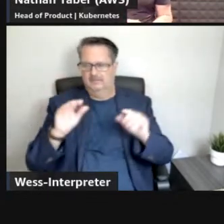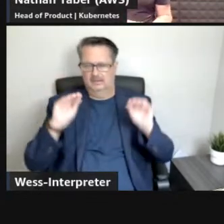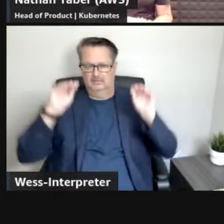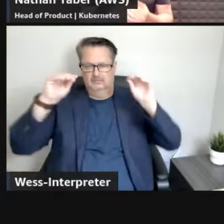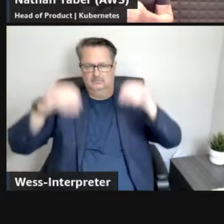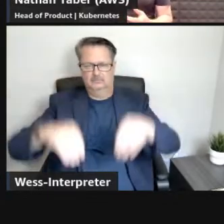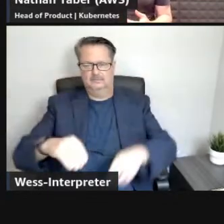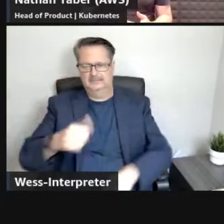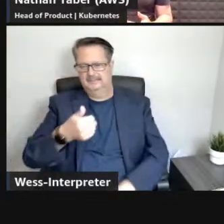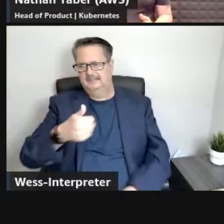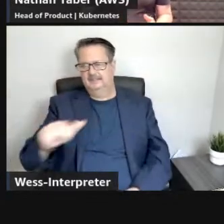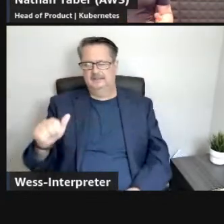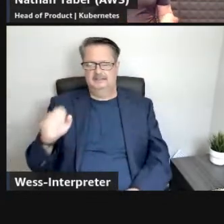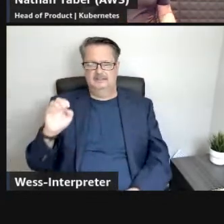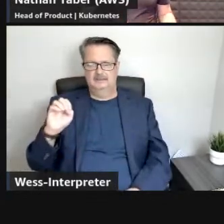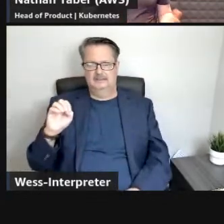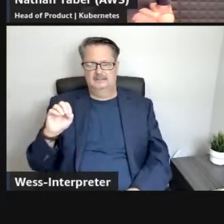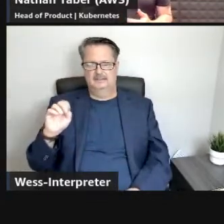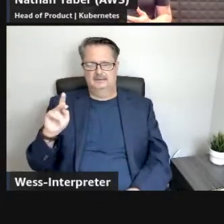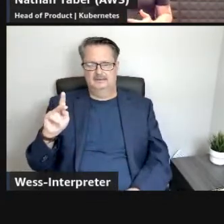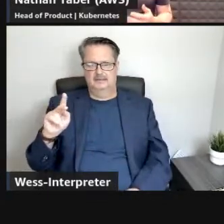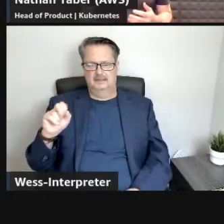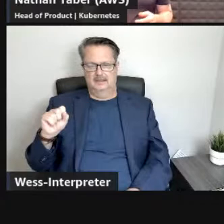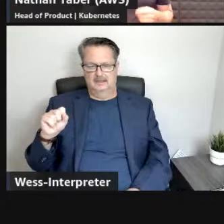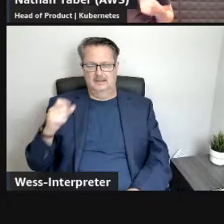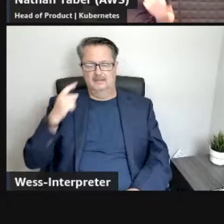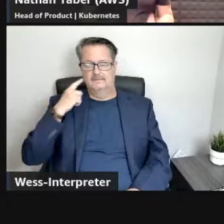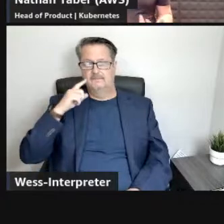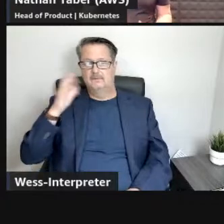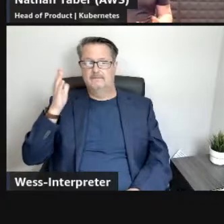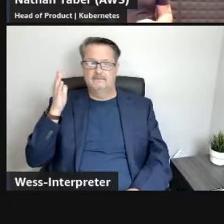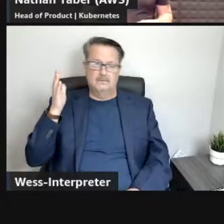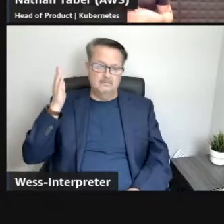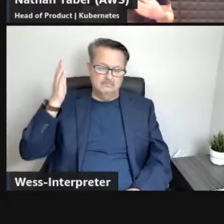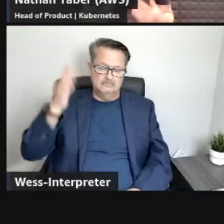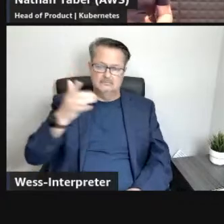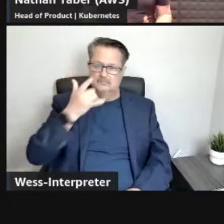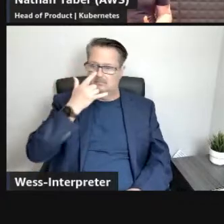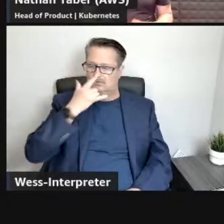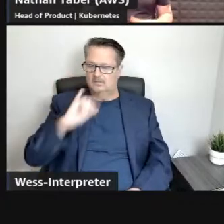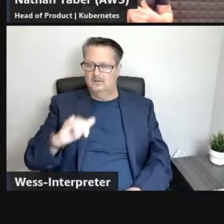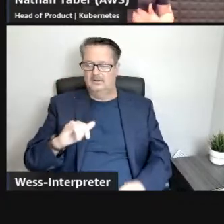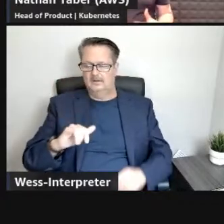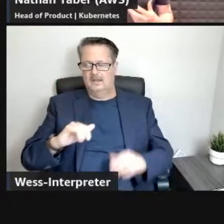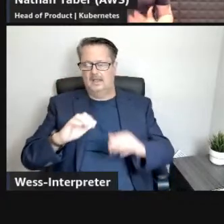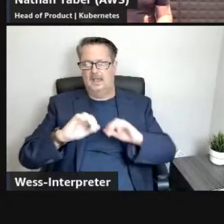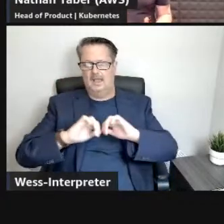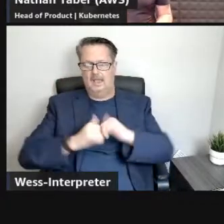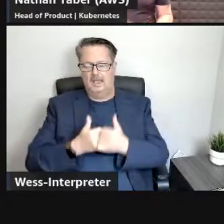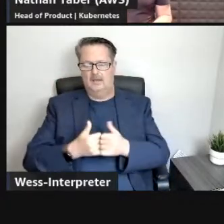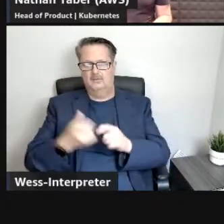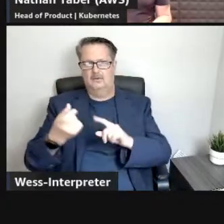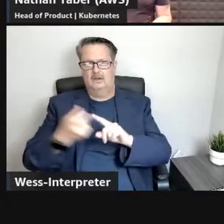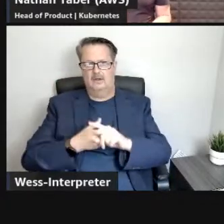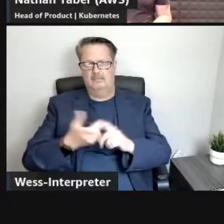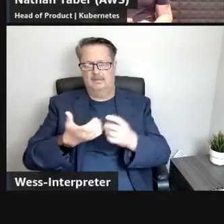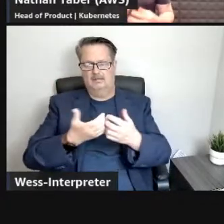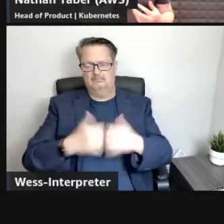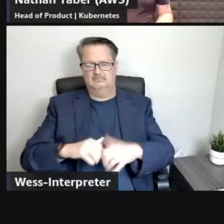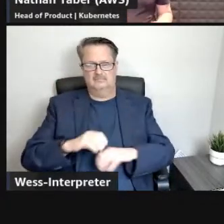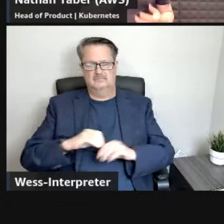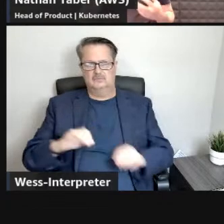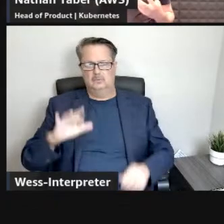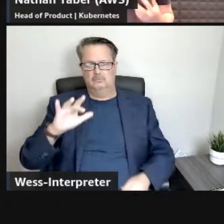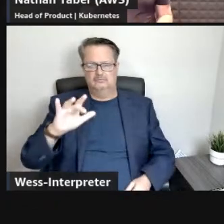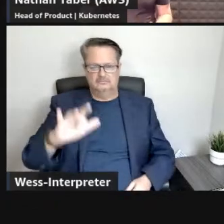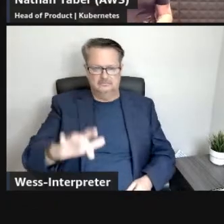cluster. And on the roadmap, we're working on the ability for you to configure clusters with automatic no-touch compute from the start